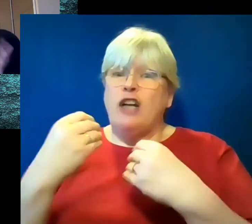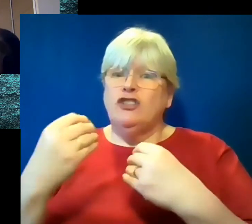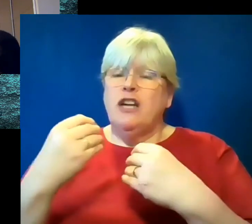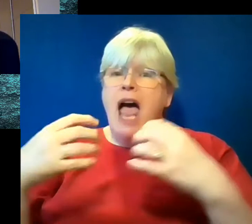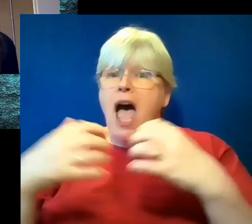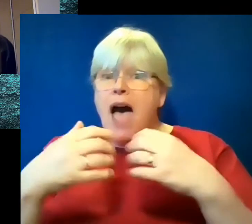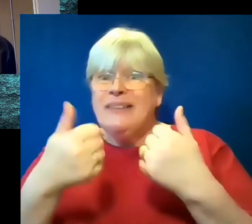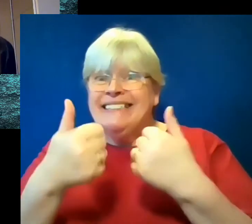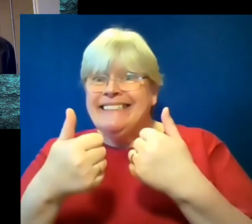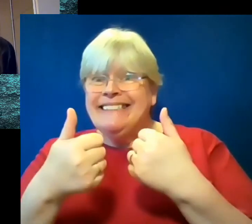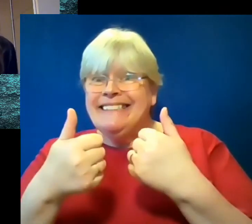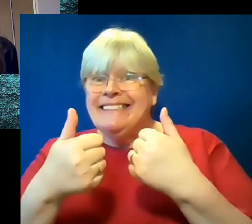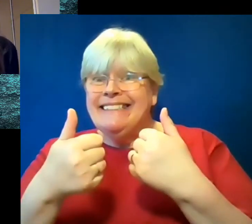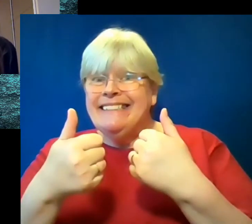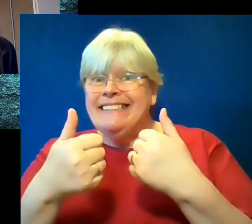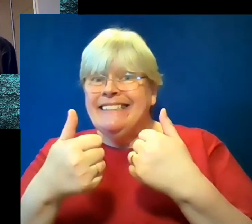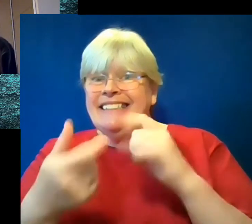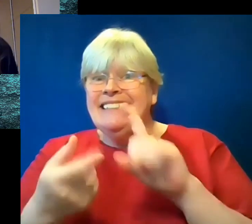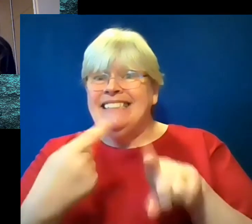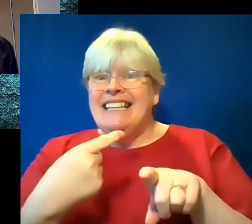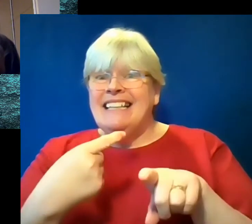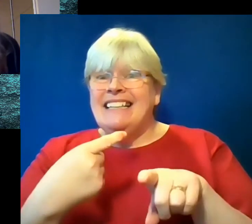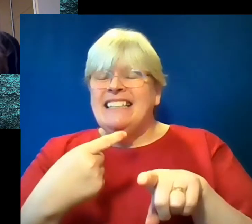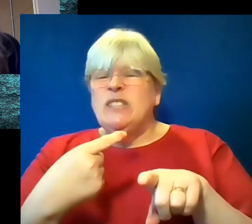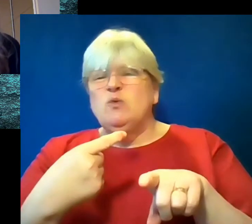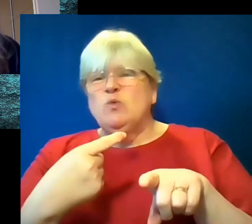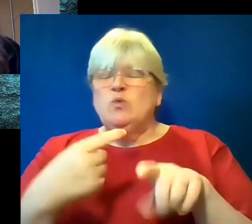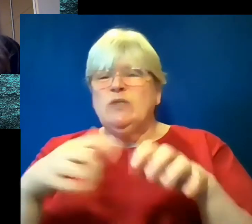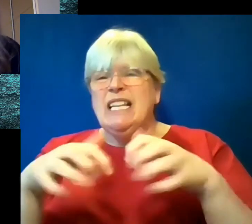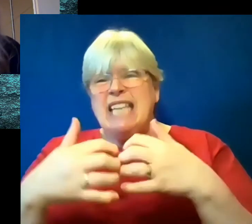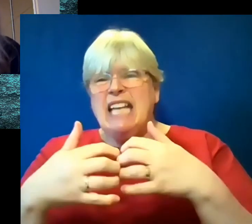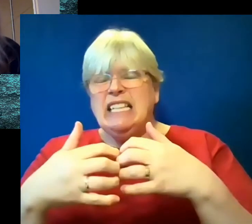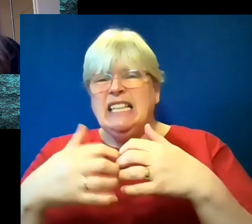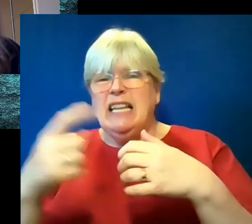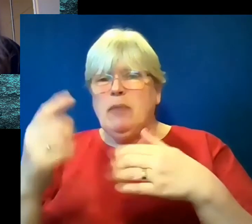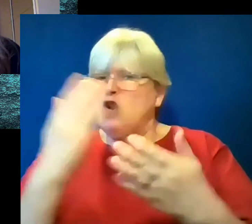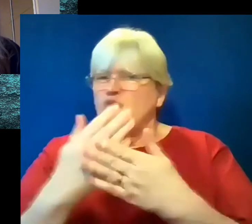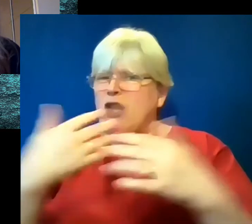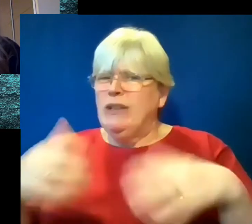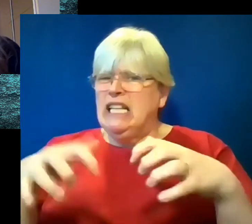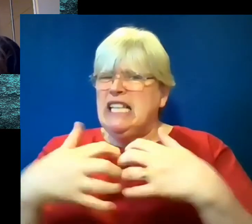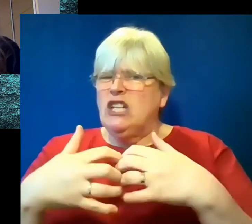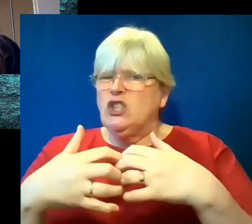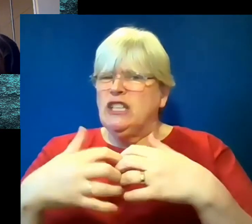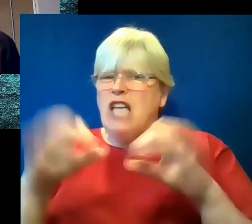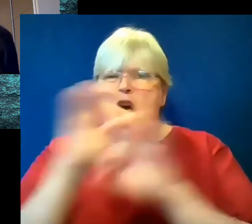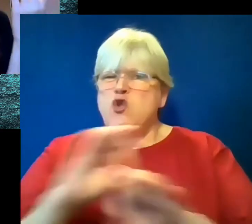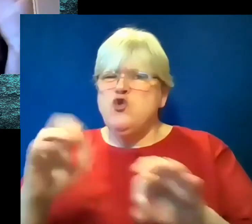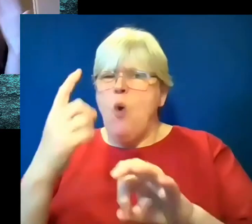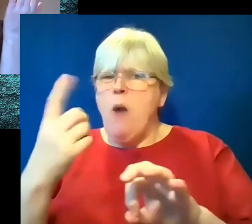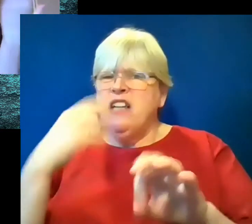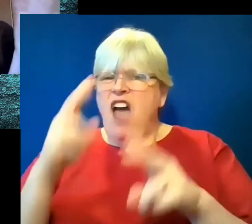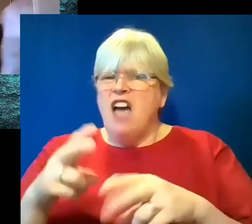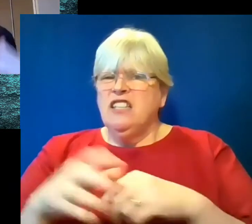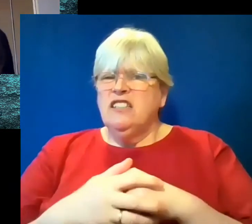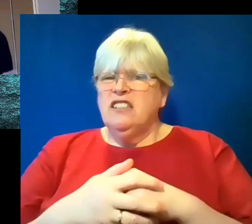do? And he said, technically, but really only technically, no one died. And I was like, oh,